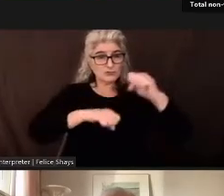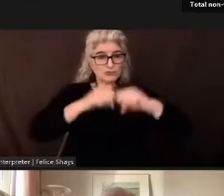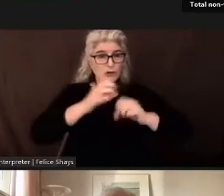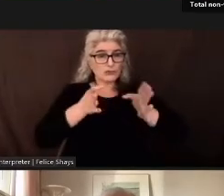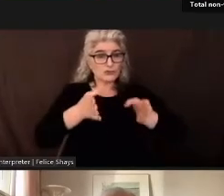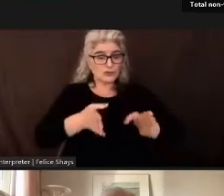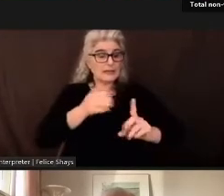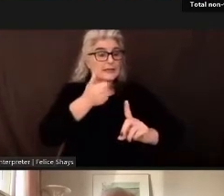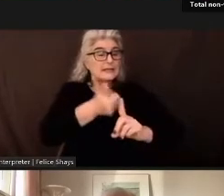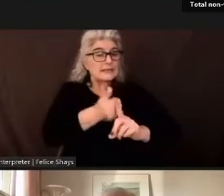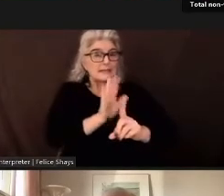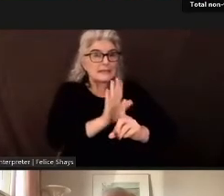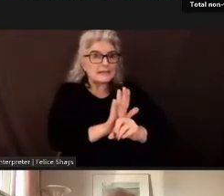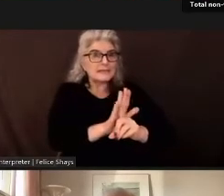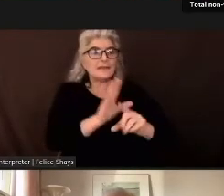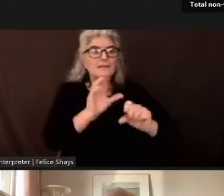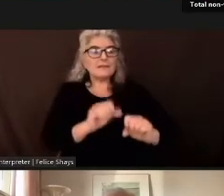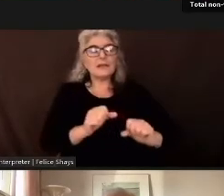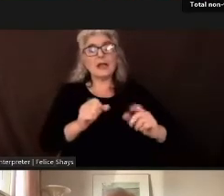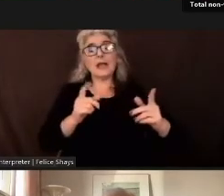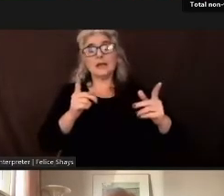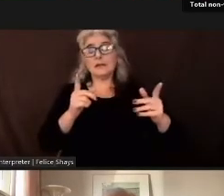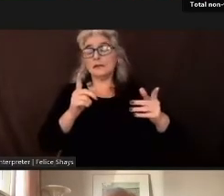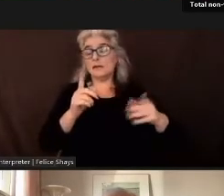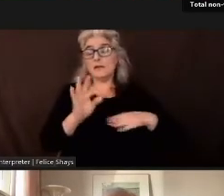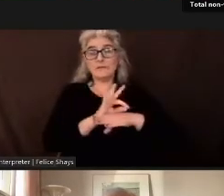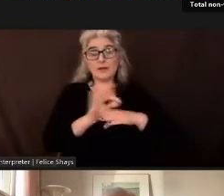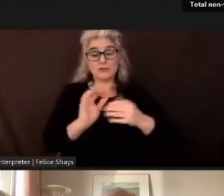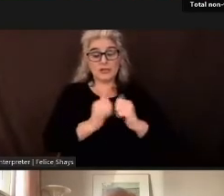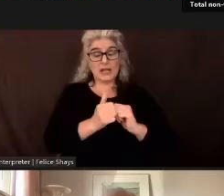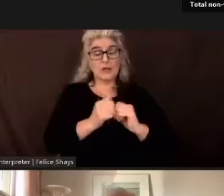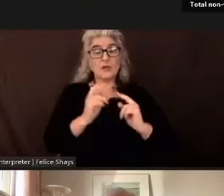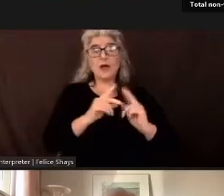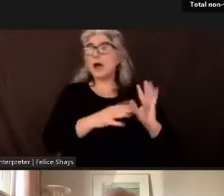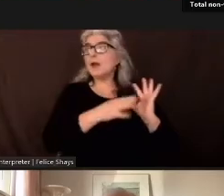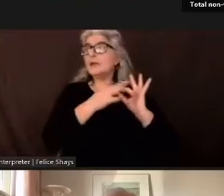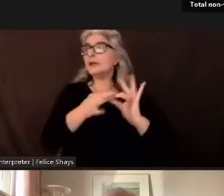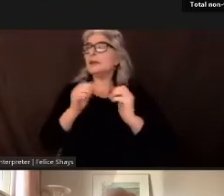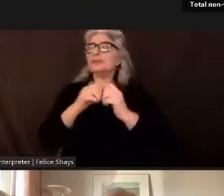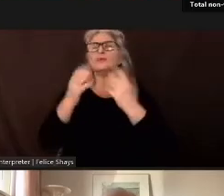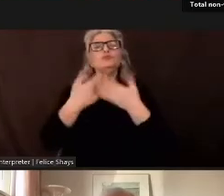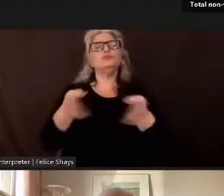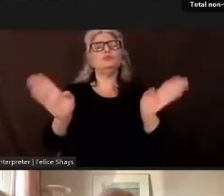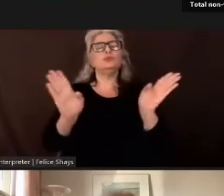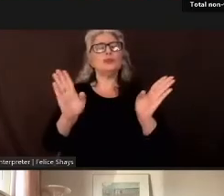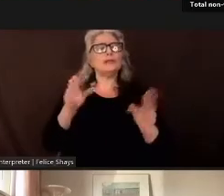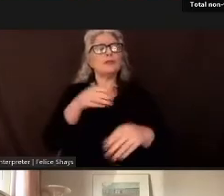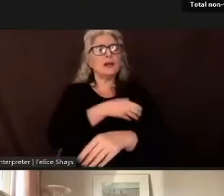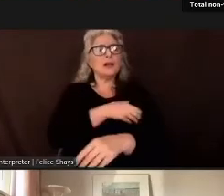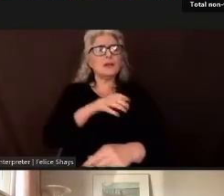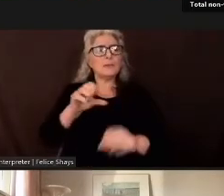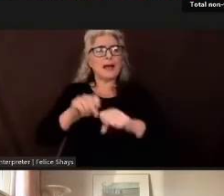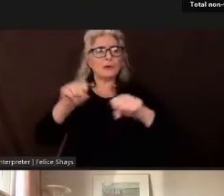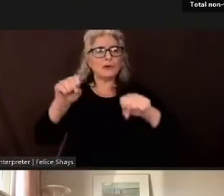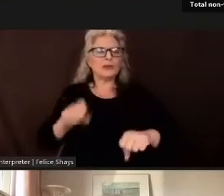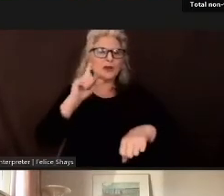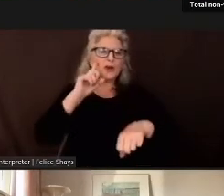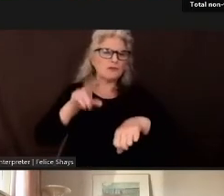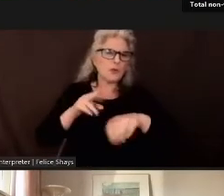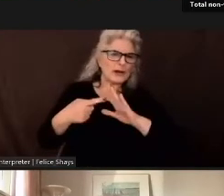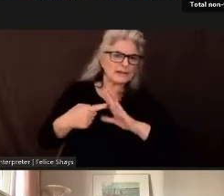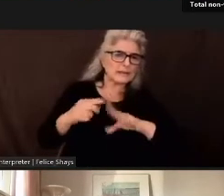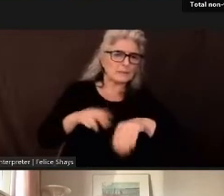operate either connected to the bulk power system, for example, to a national grid,